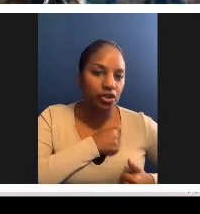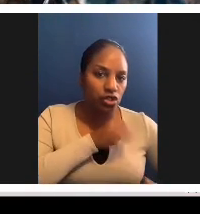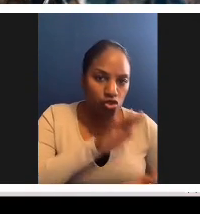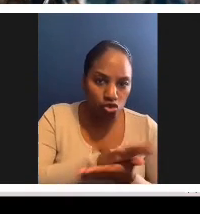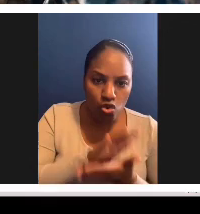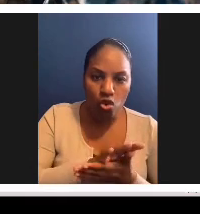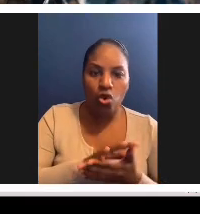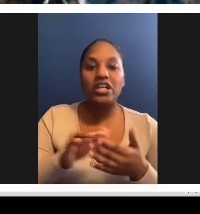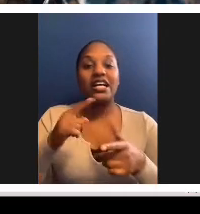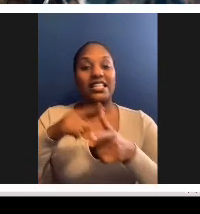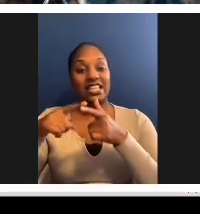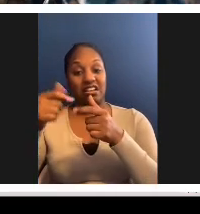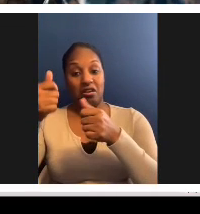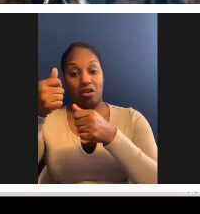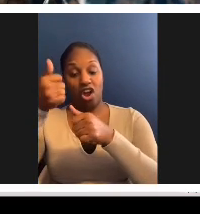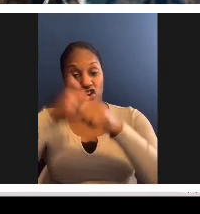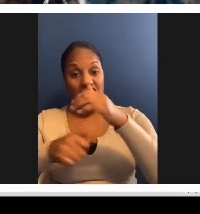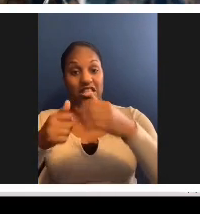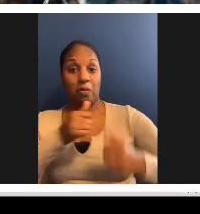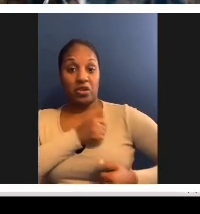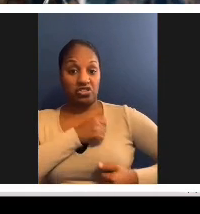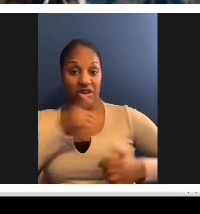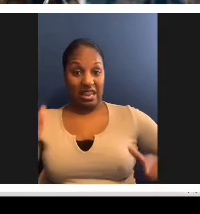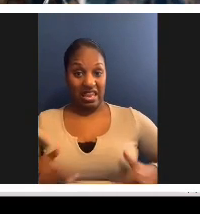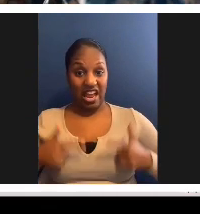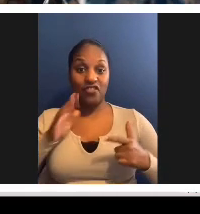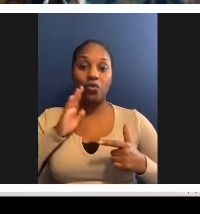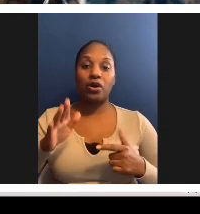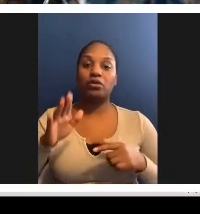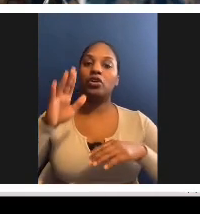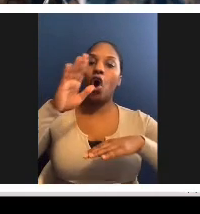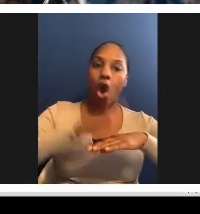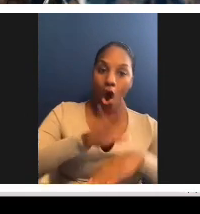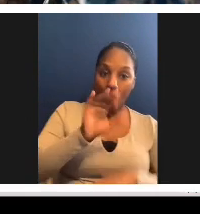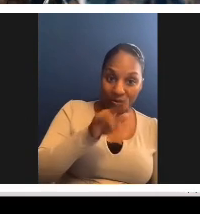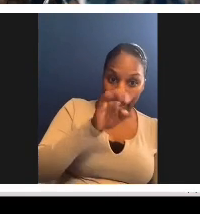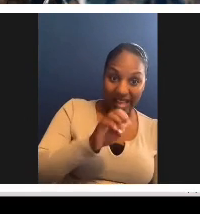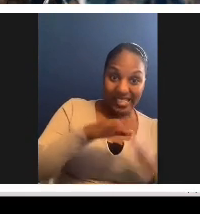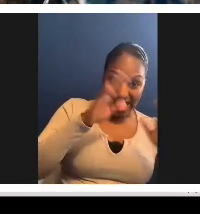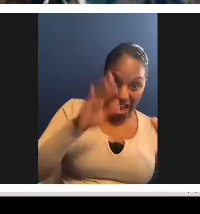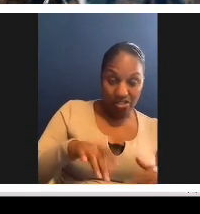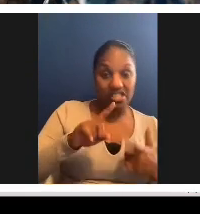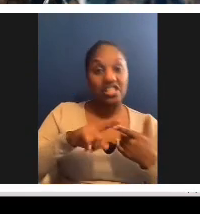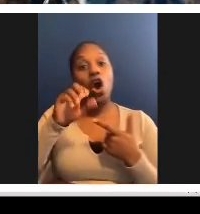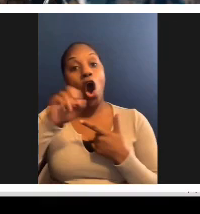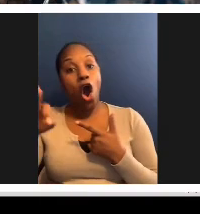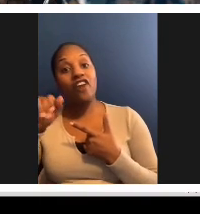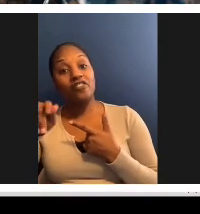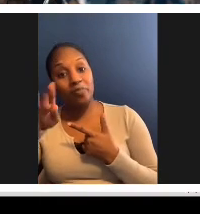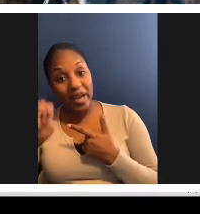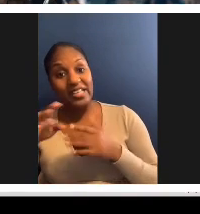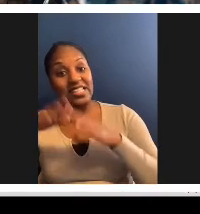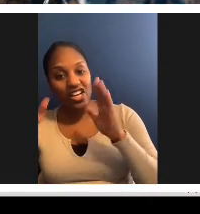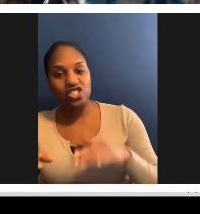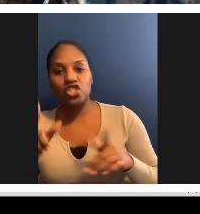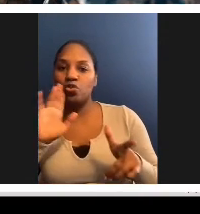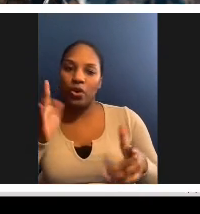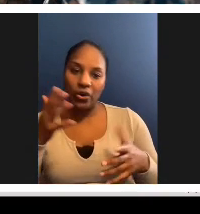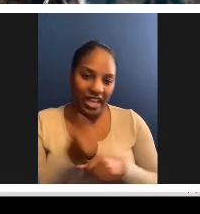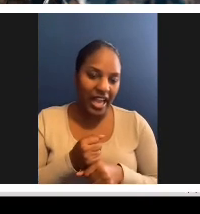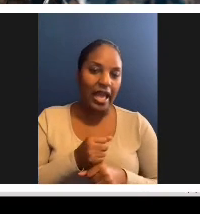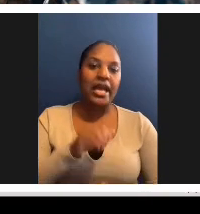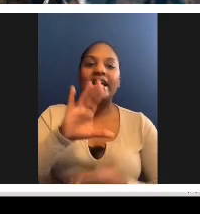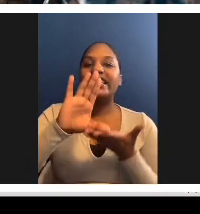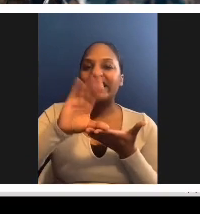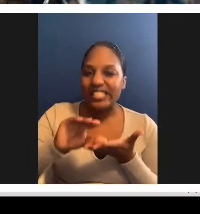drop-down military life, it'll tell you about, on-base housing and off-base housing and some kind of discounts and perks you may receive as a